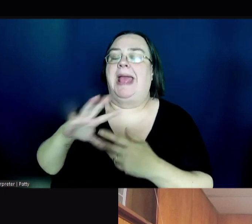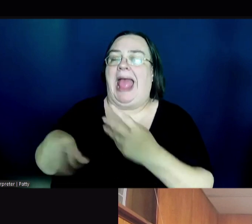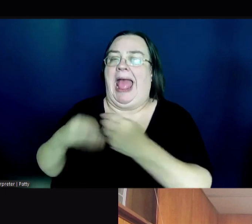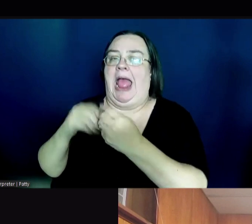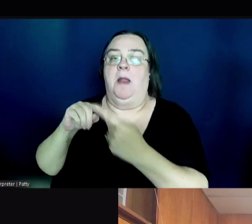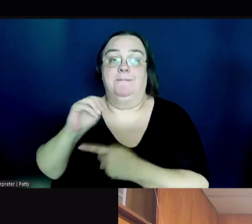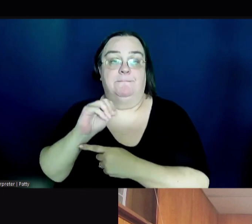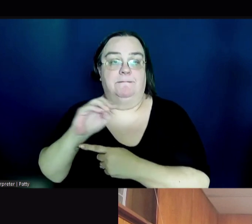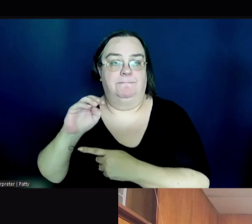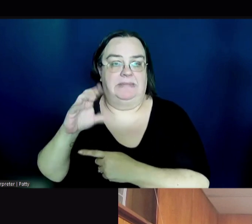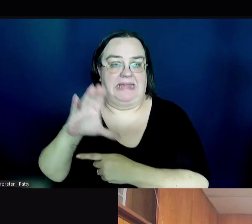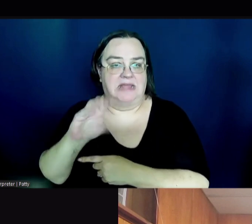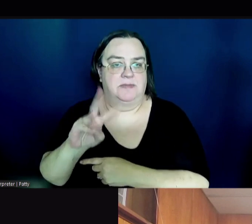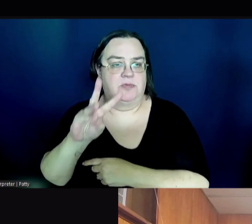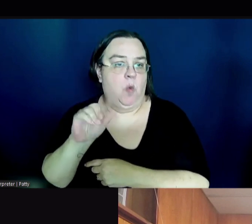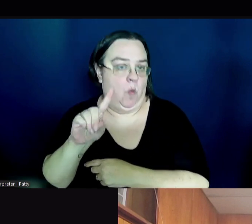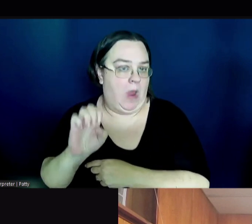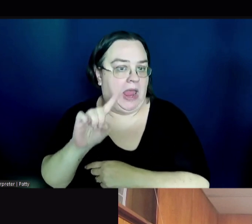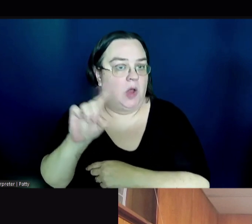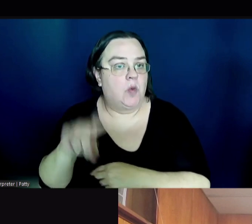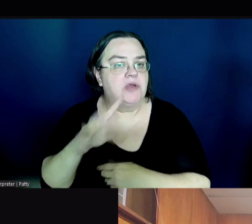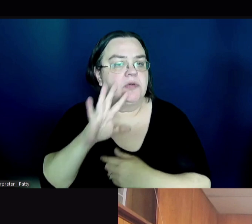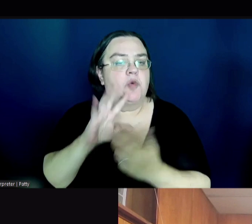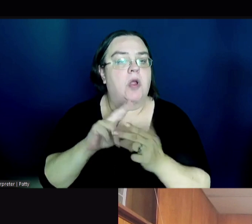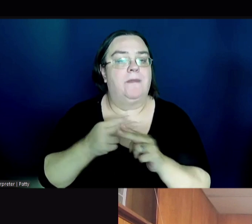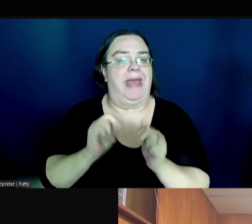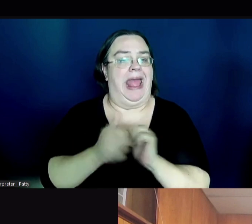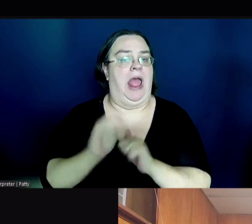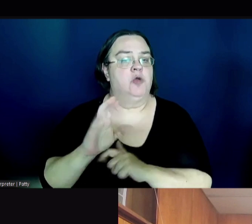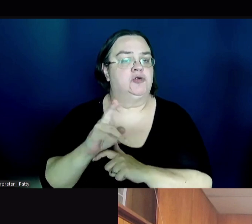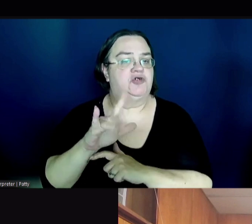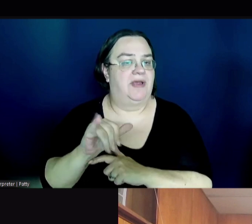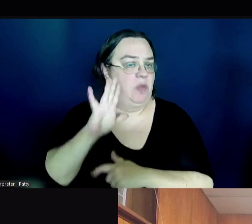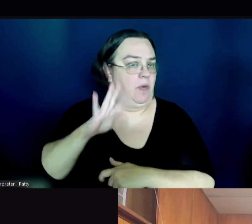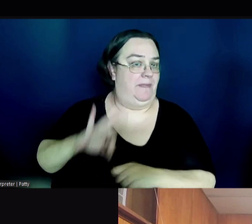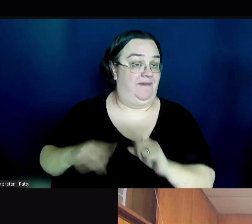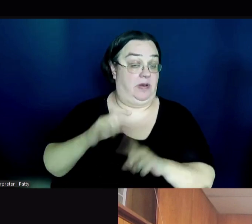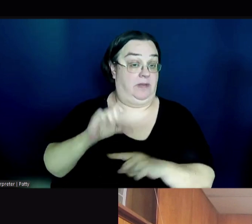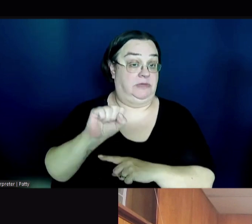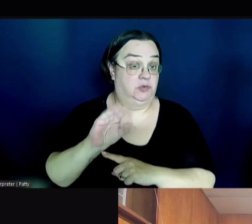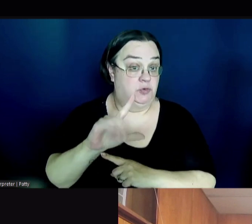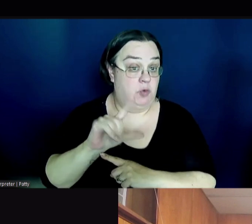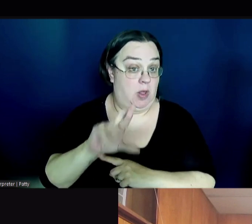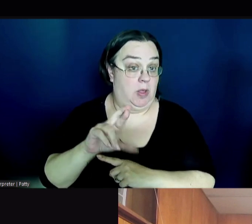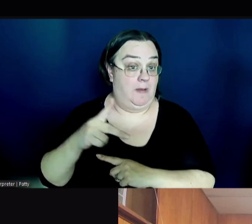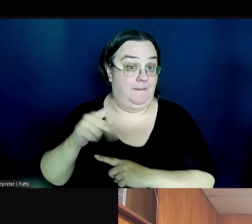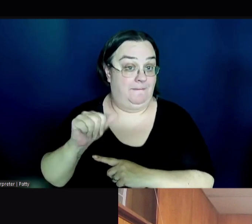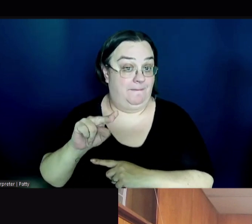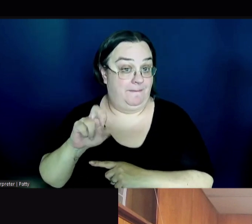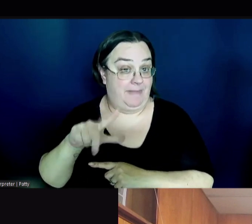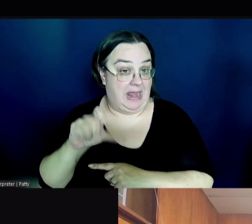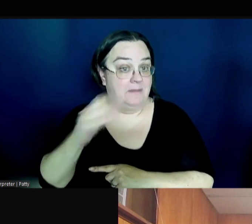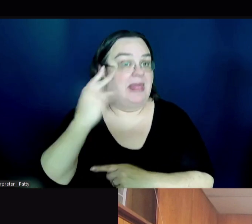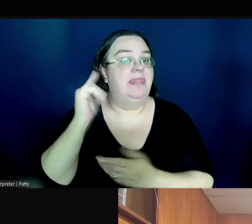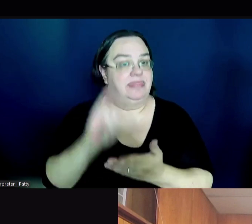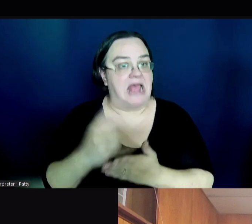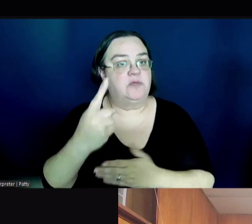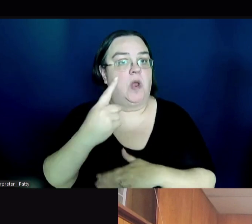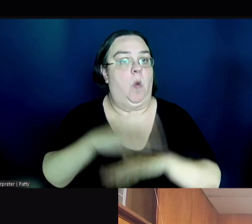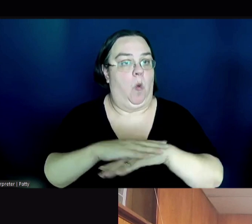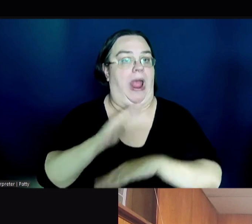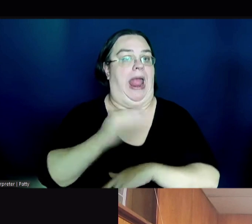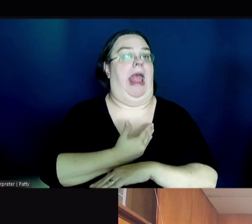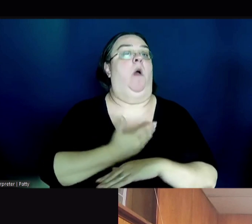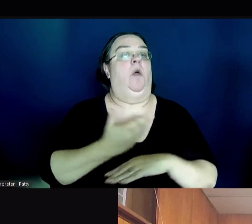does Cheverly benefit from the solar panels, since we're the ones that have them on our metro station.